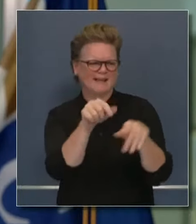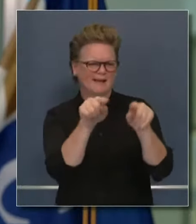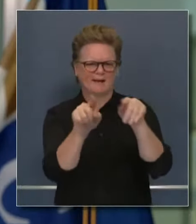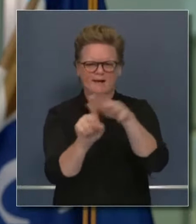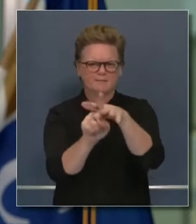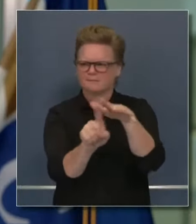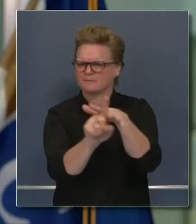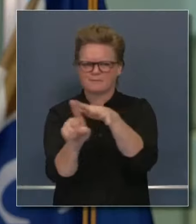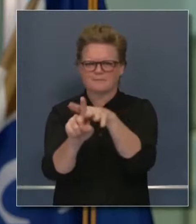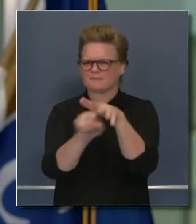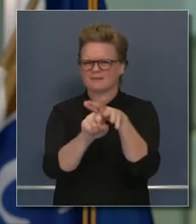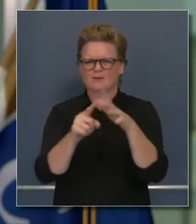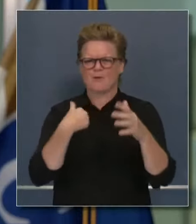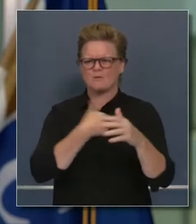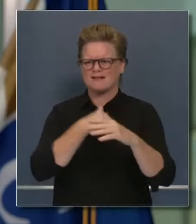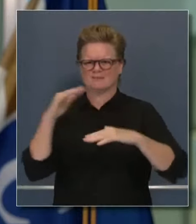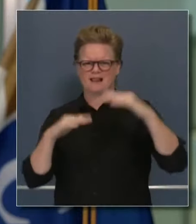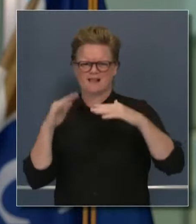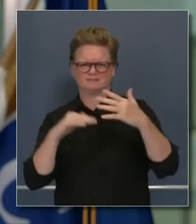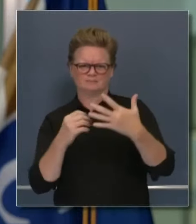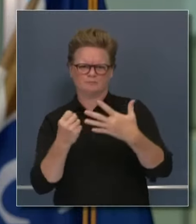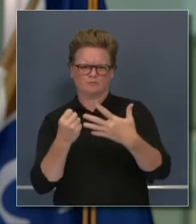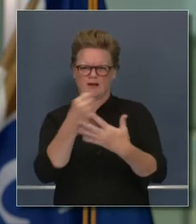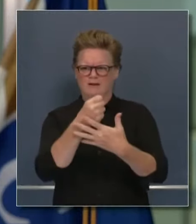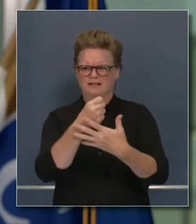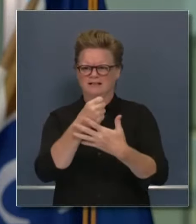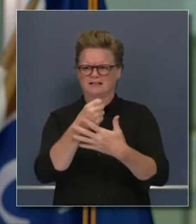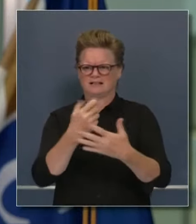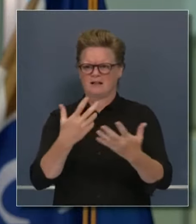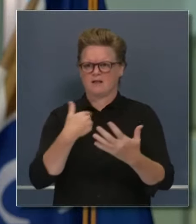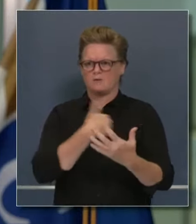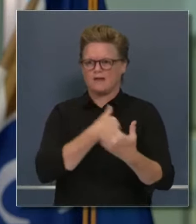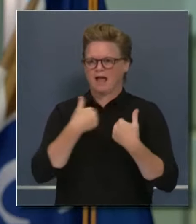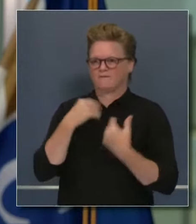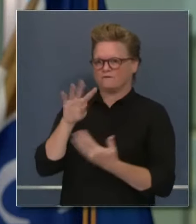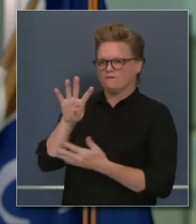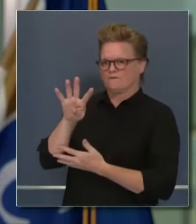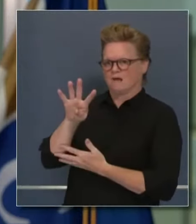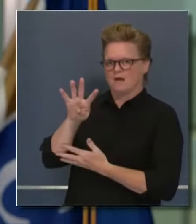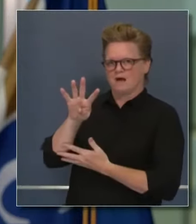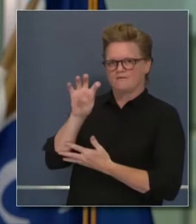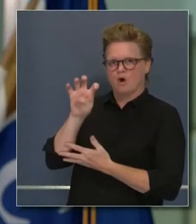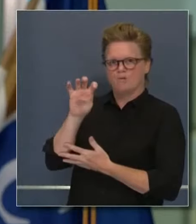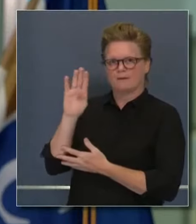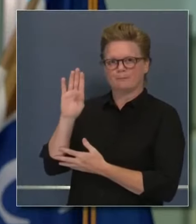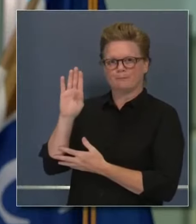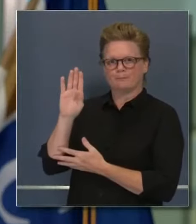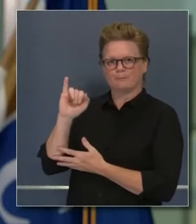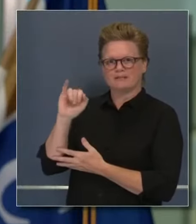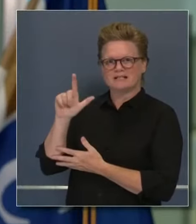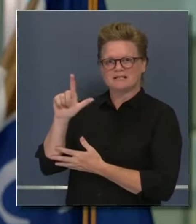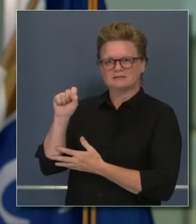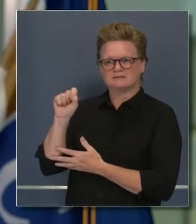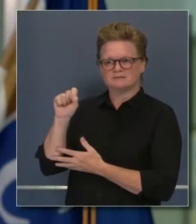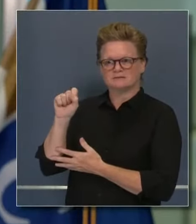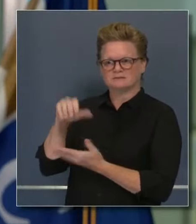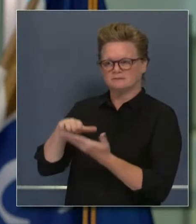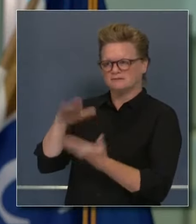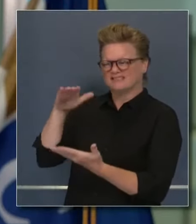balance priorities, including some 400 bills that are on my desk that deal with a myriad of issues across the